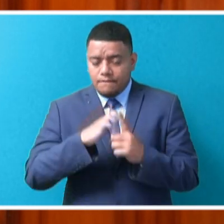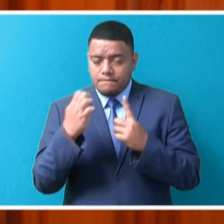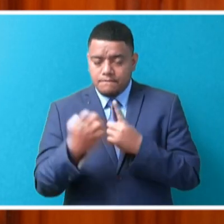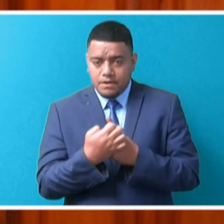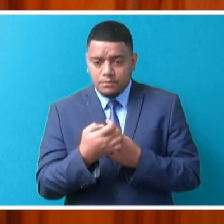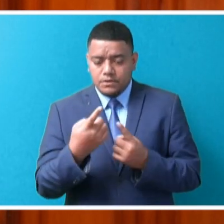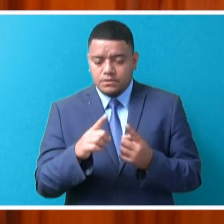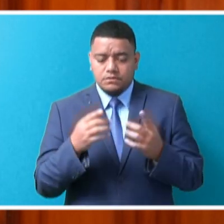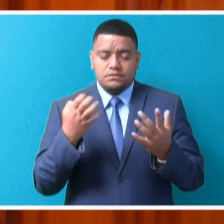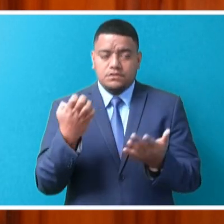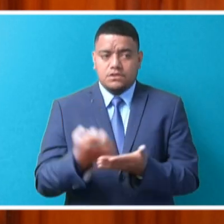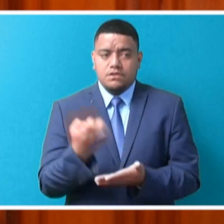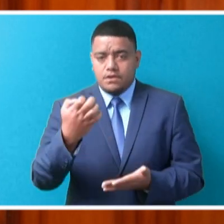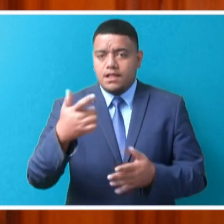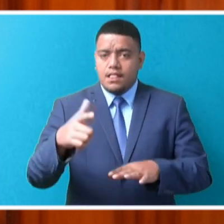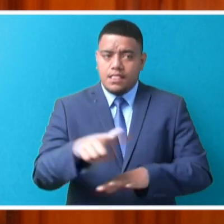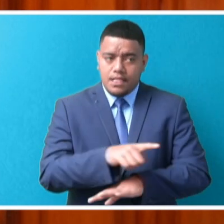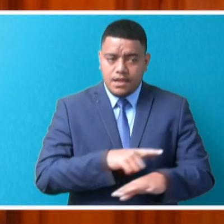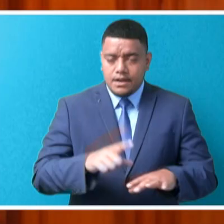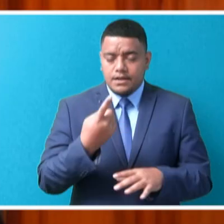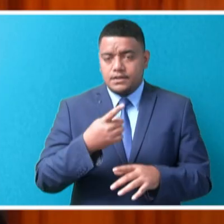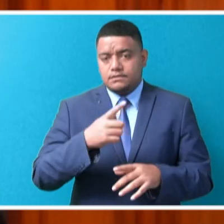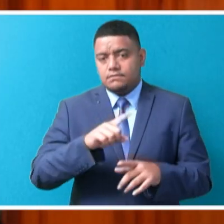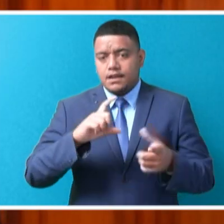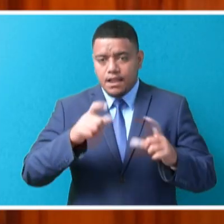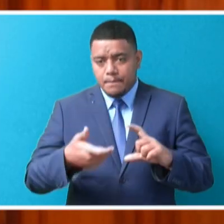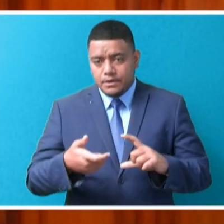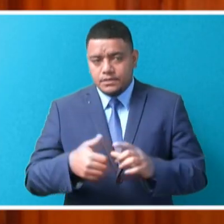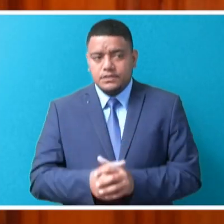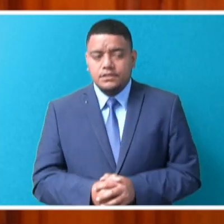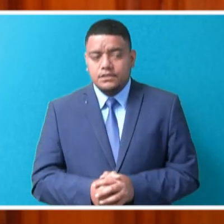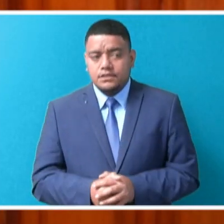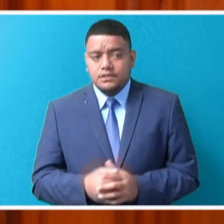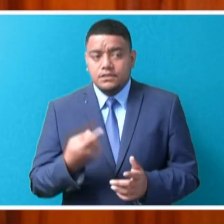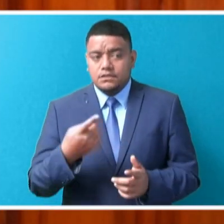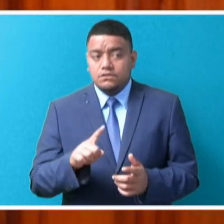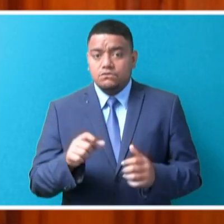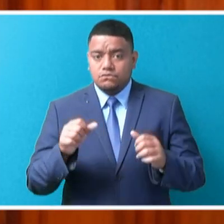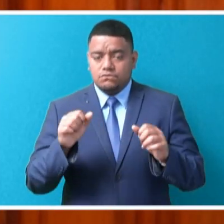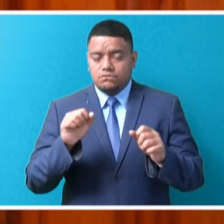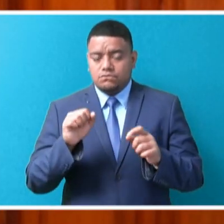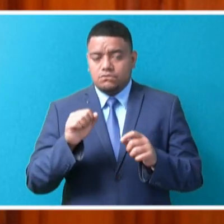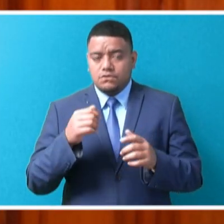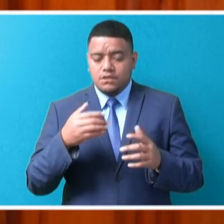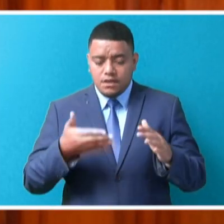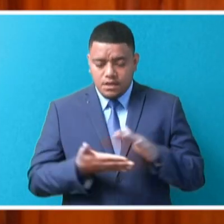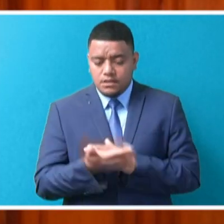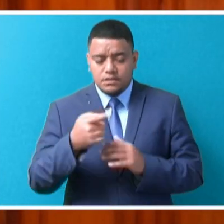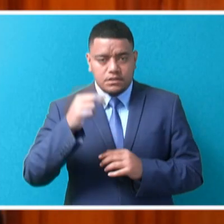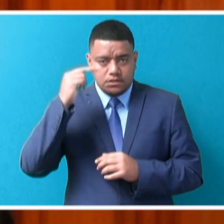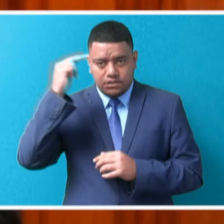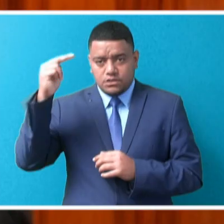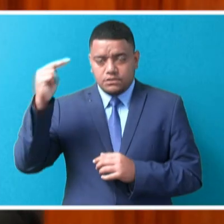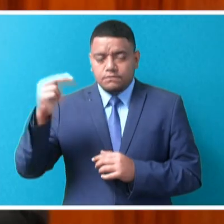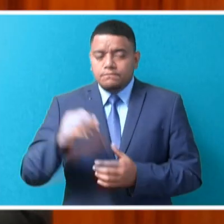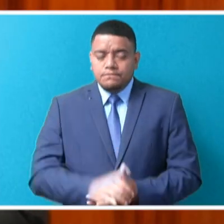economy, land, climate resilience, trade, and social inclusion are aligned under a unified national agenda.